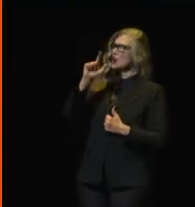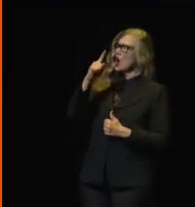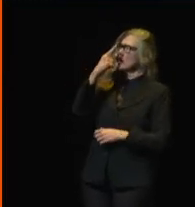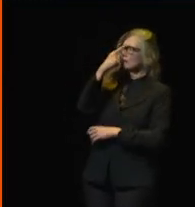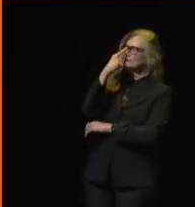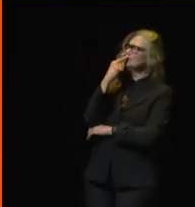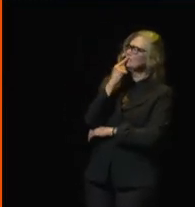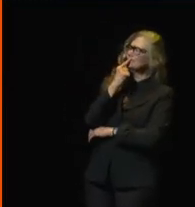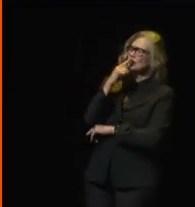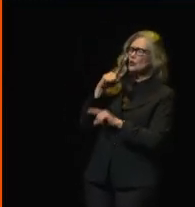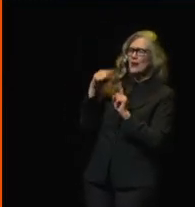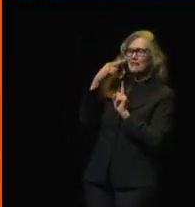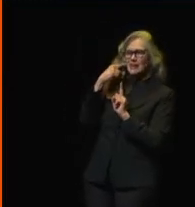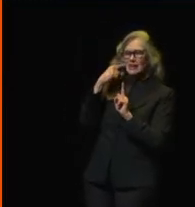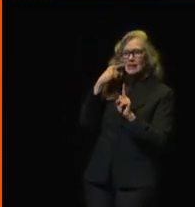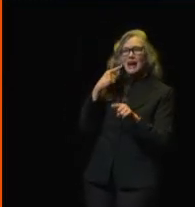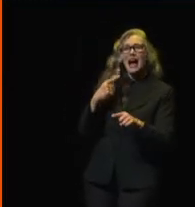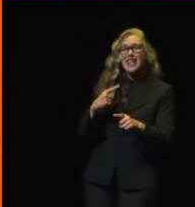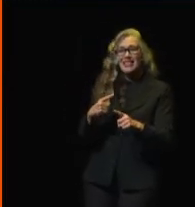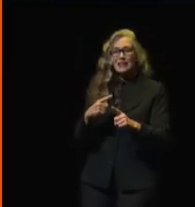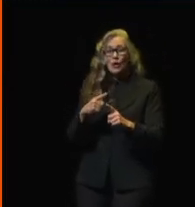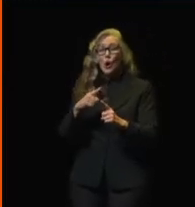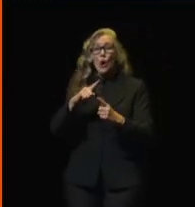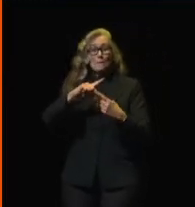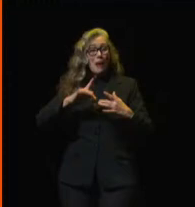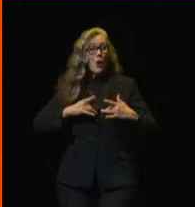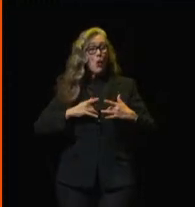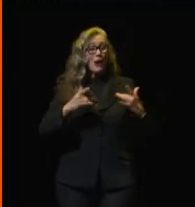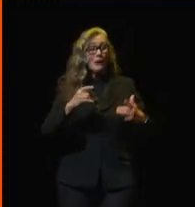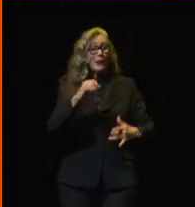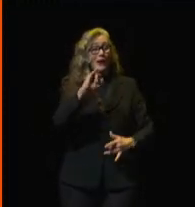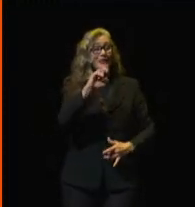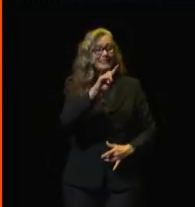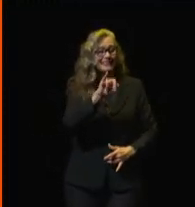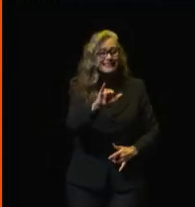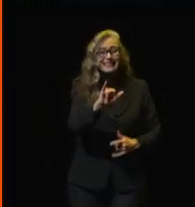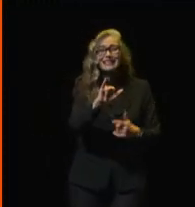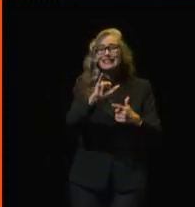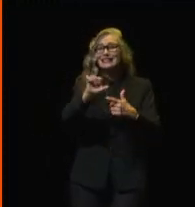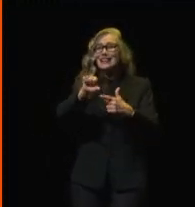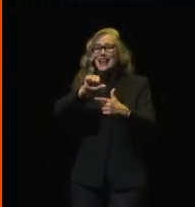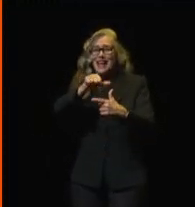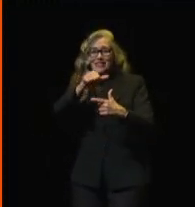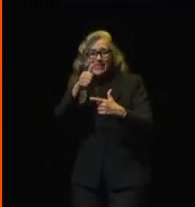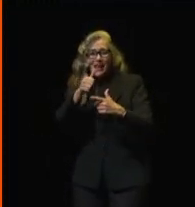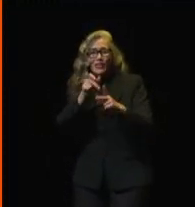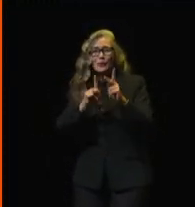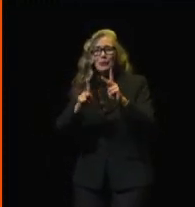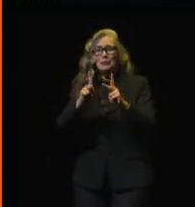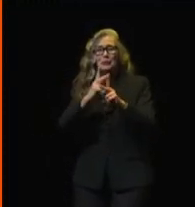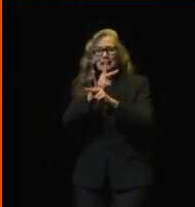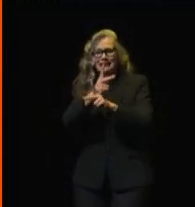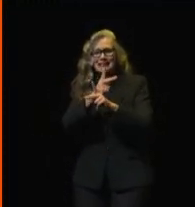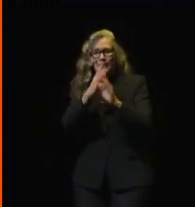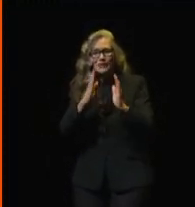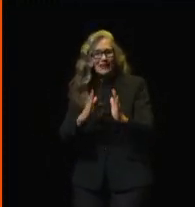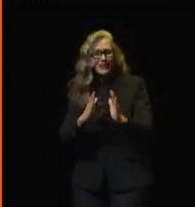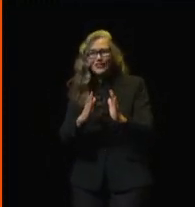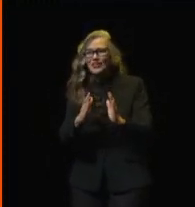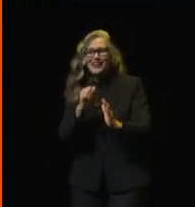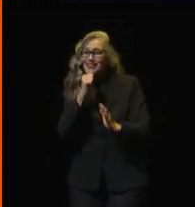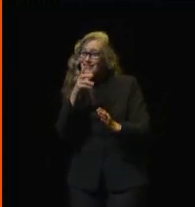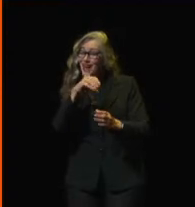Rosalba and Jamila? None of them would be in our lives if I didn't have ALS." And of course, he could have named many more people at that moment.